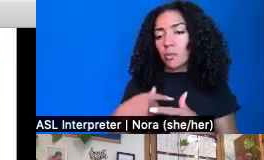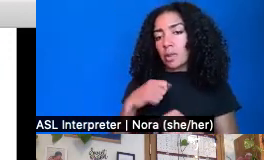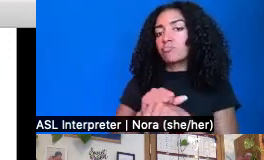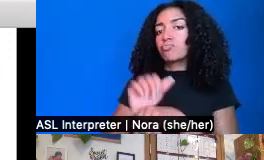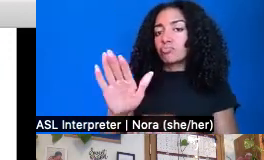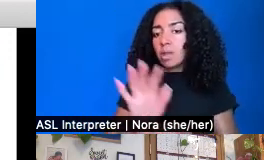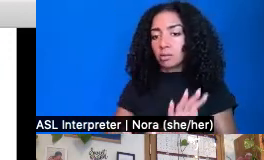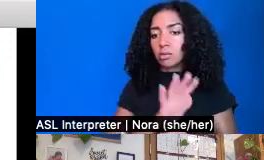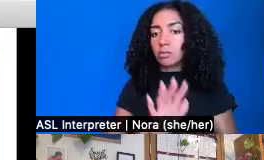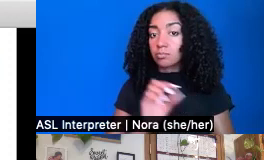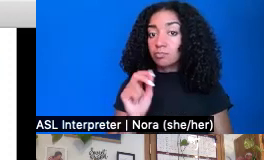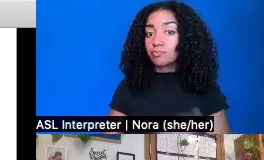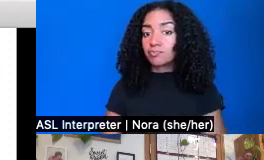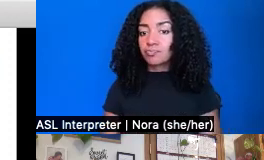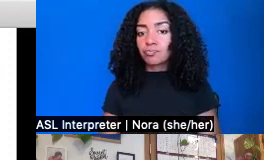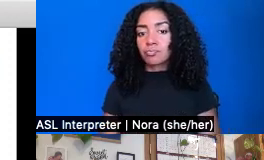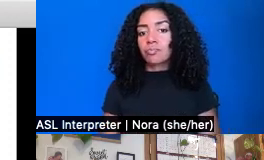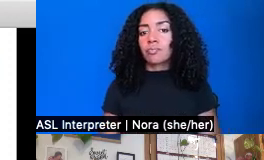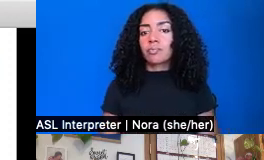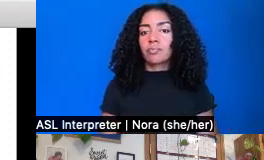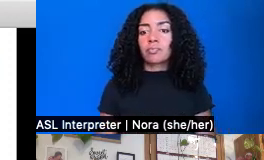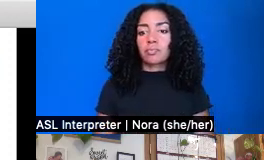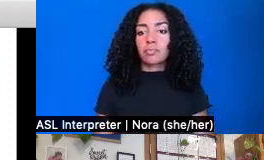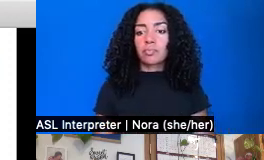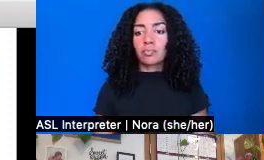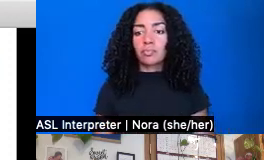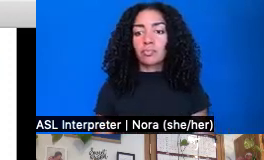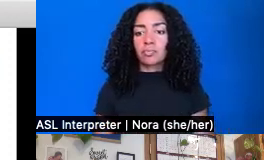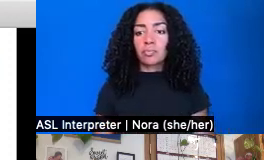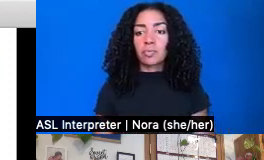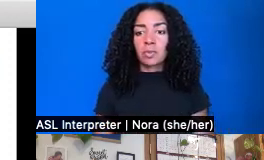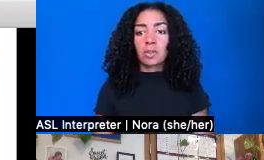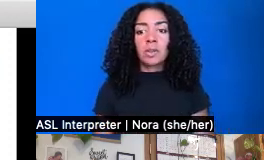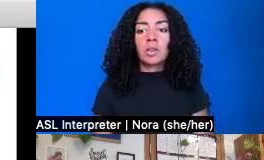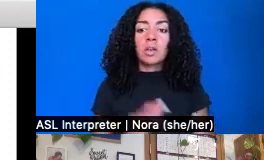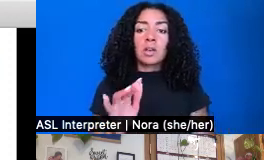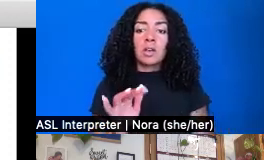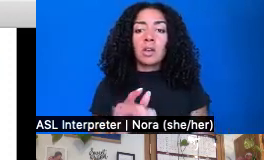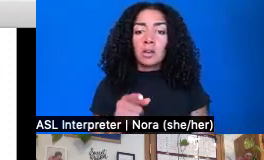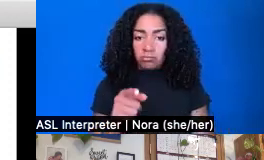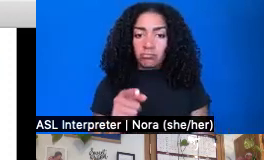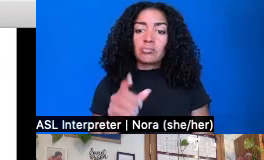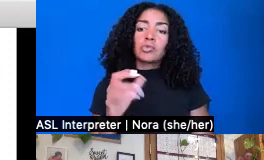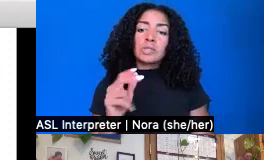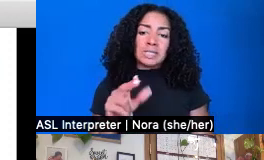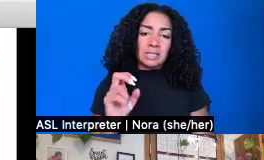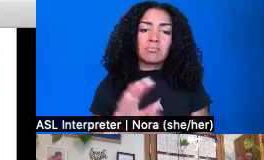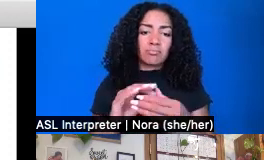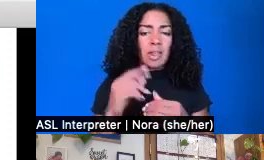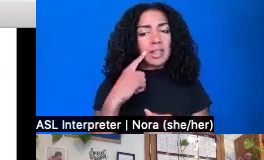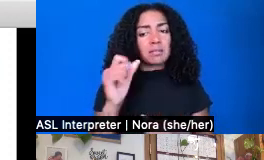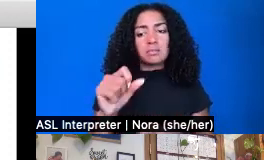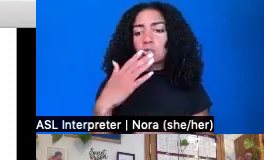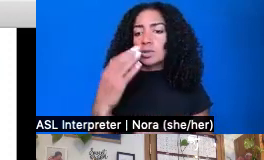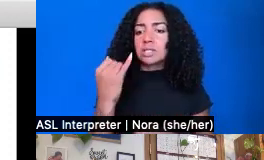too. Yeah. I think that's a good idea to just post that document in the